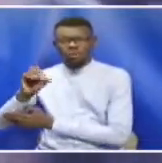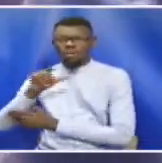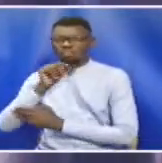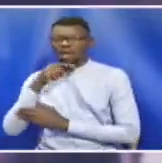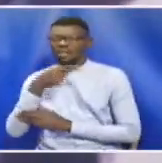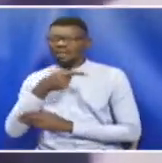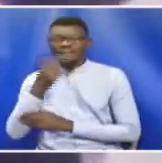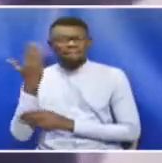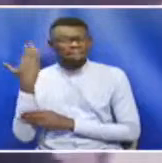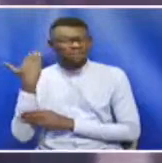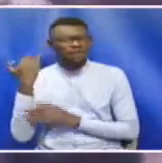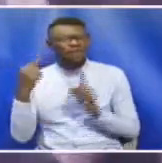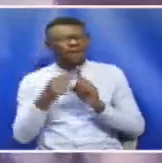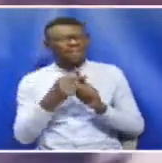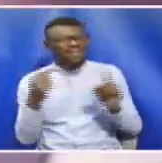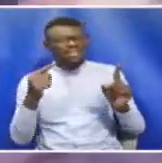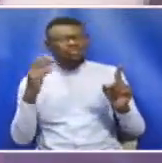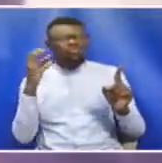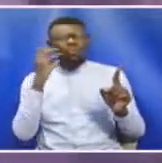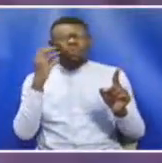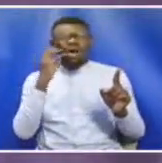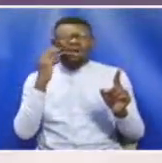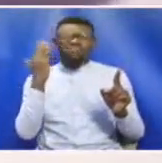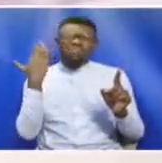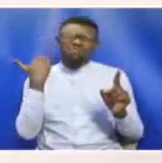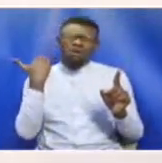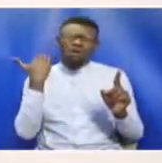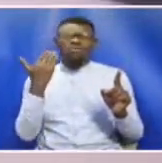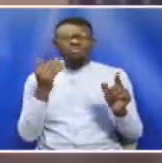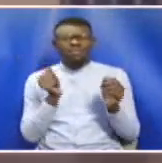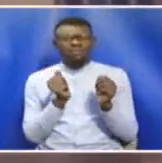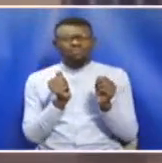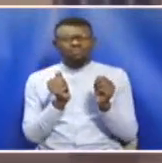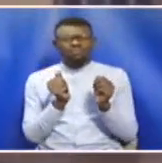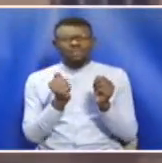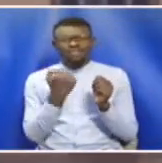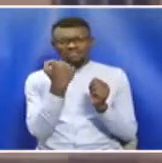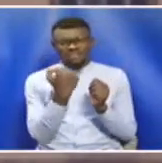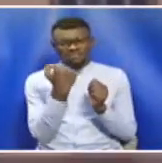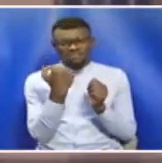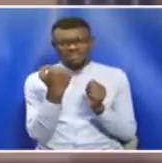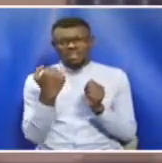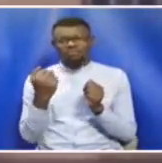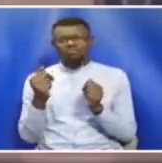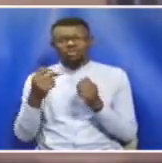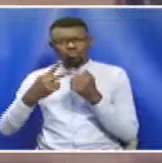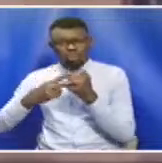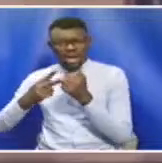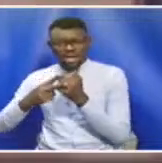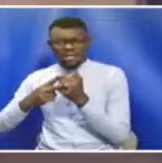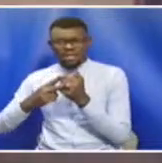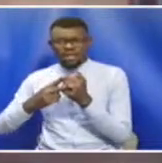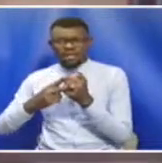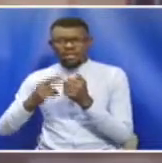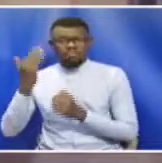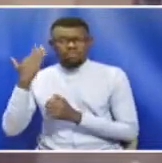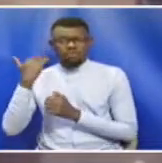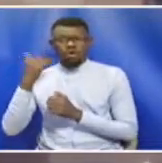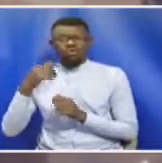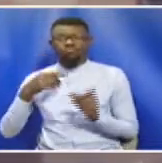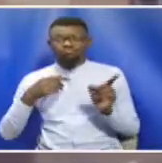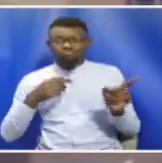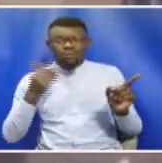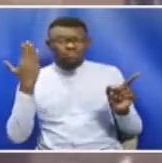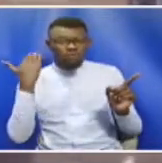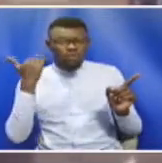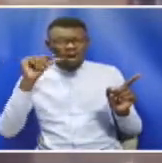of assassinating Tom Mboya on 5th July the previous year. According to the government, Njenga had been sentenced